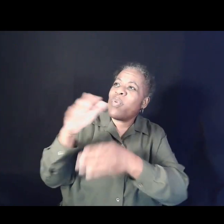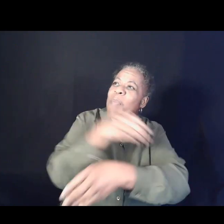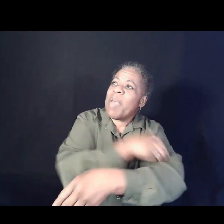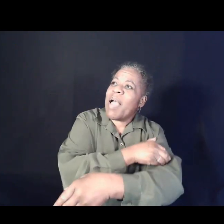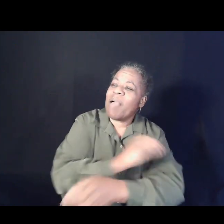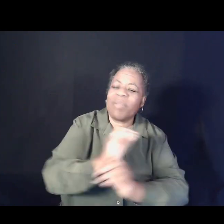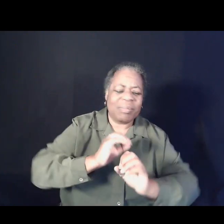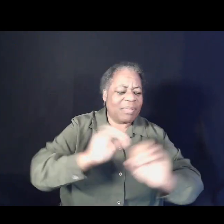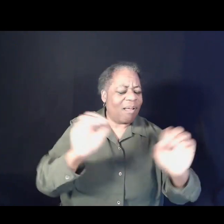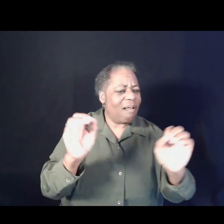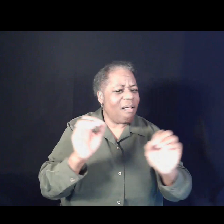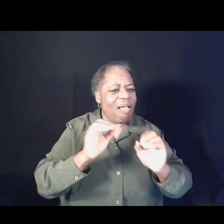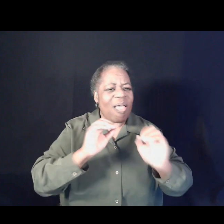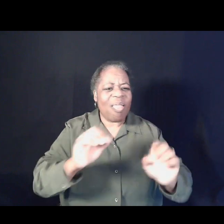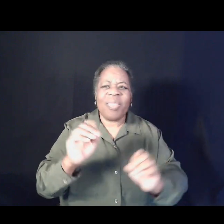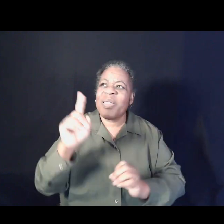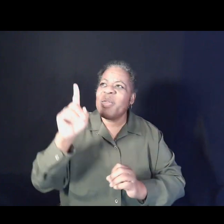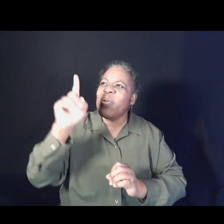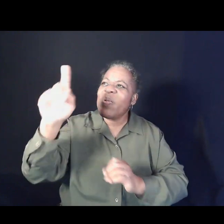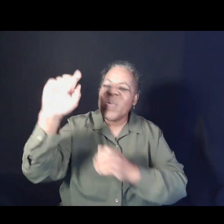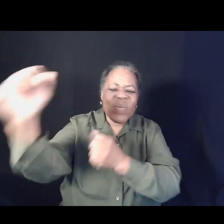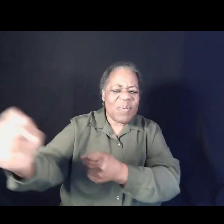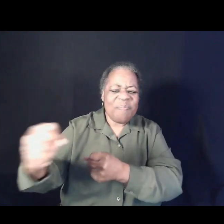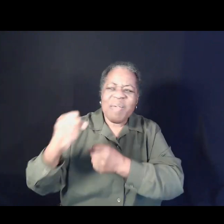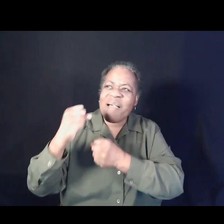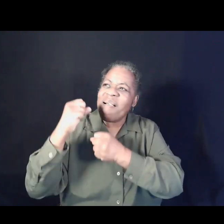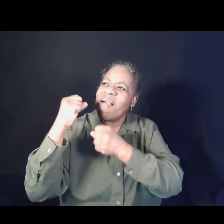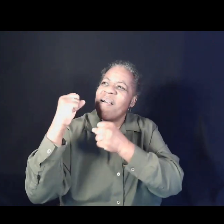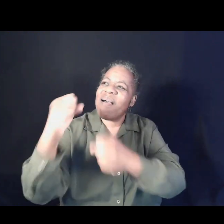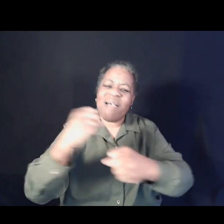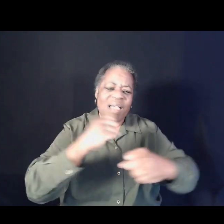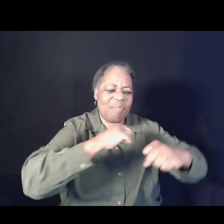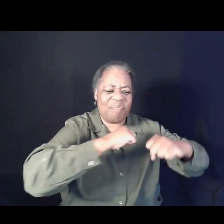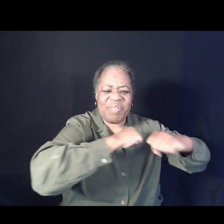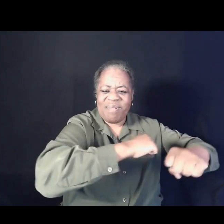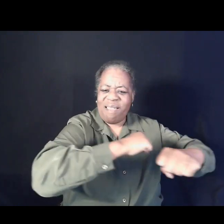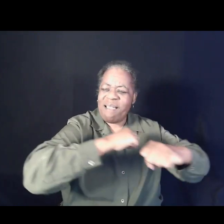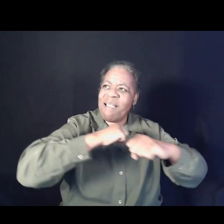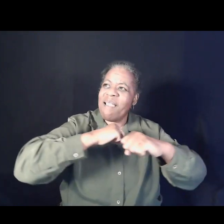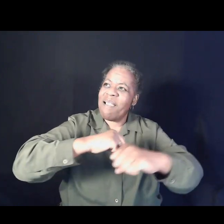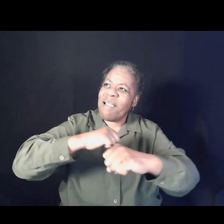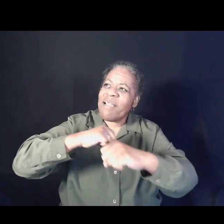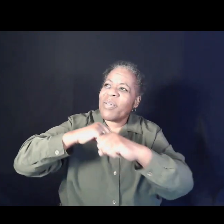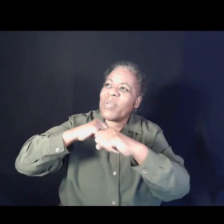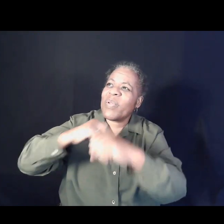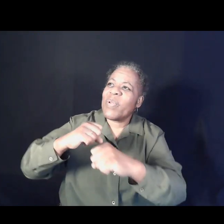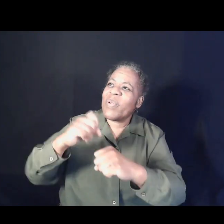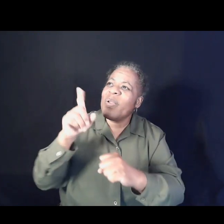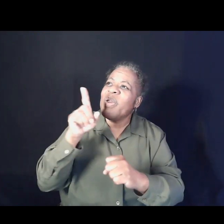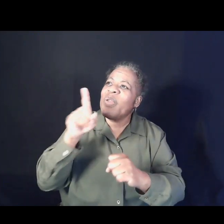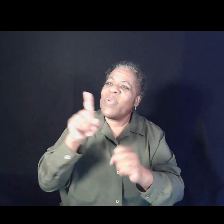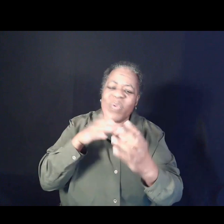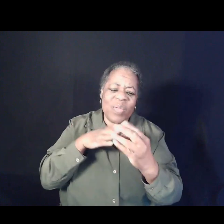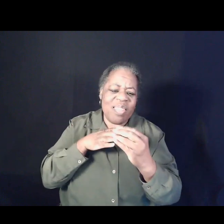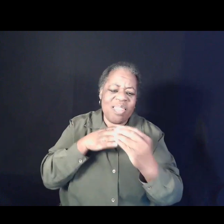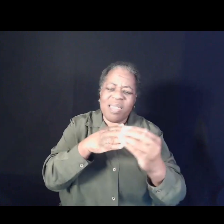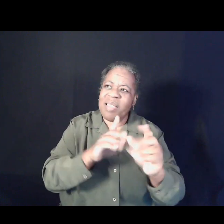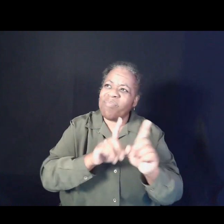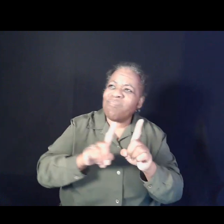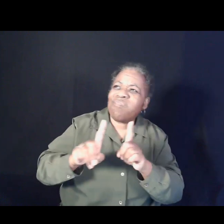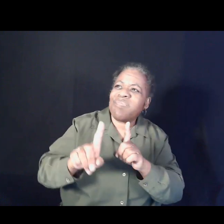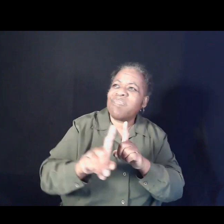God. Almighty fortress, you go before us. Nothing can